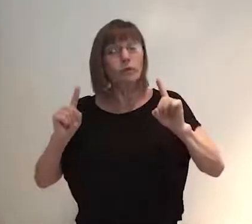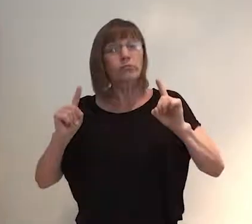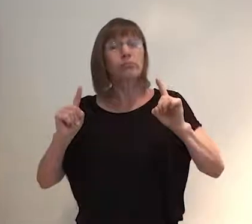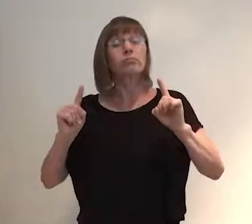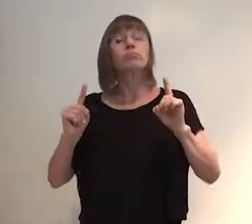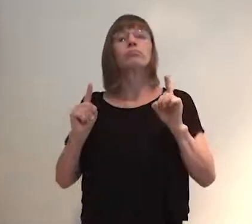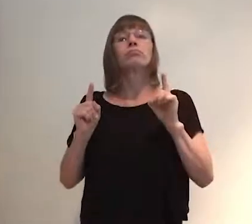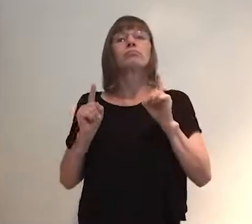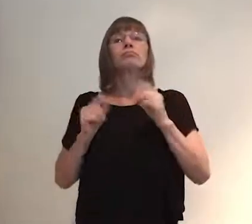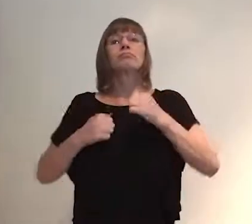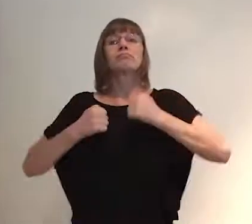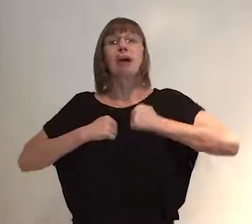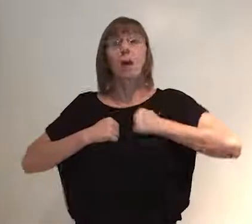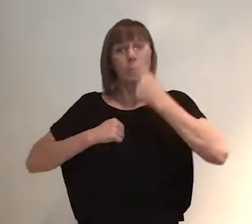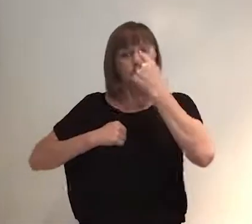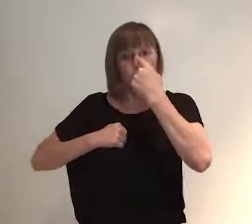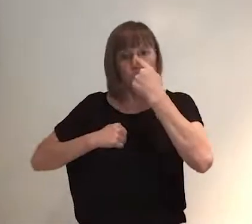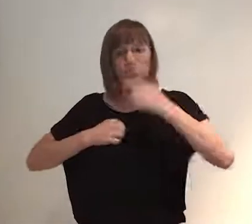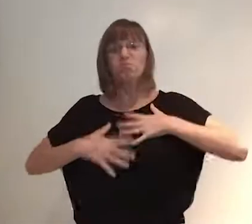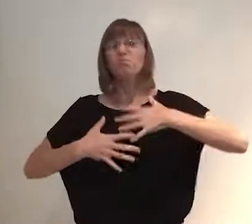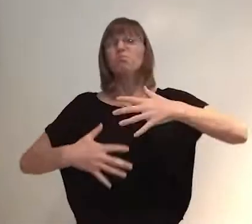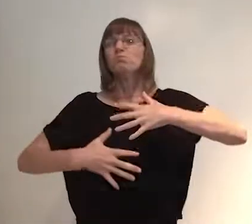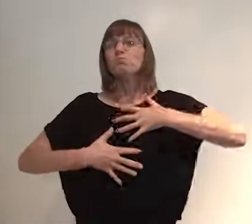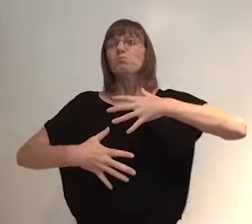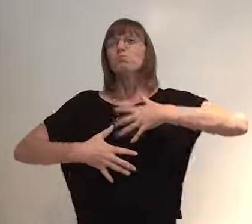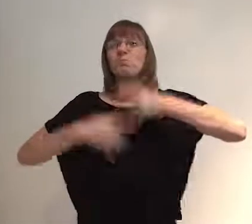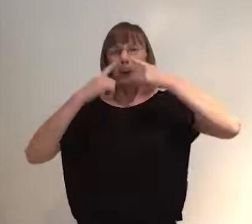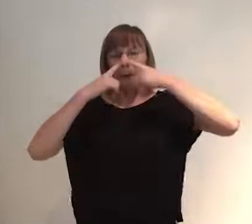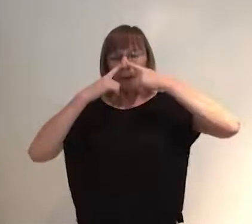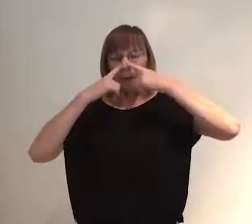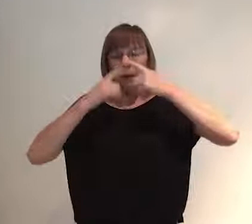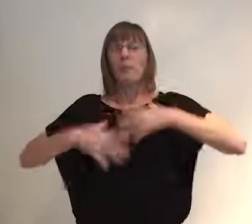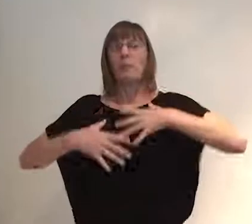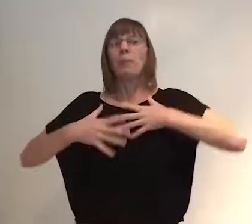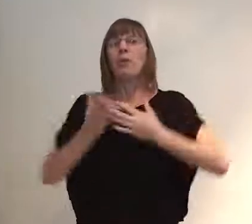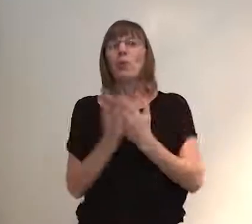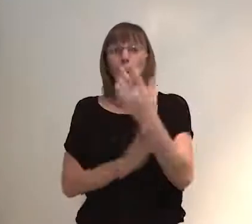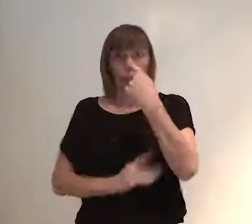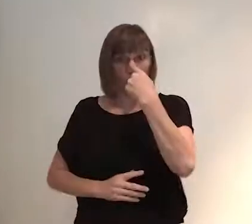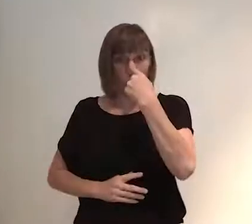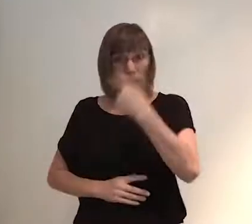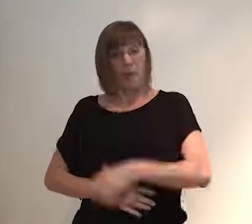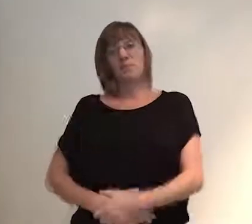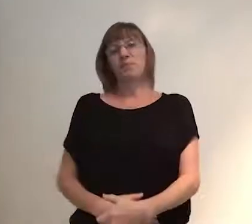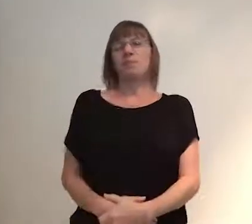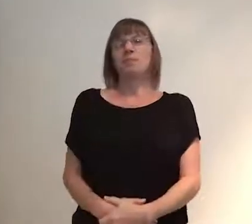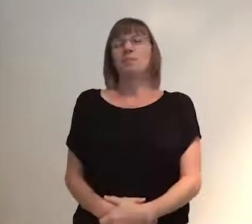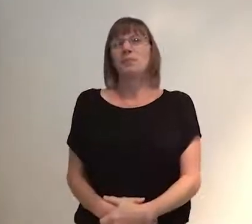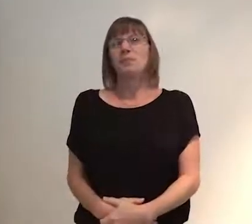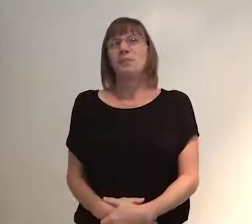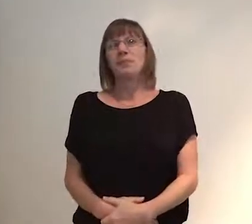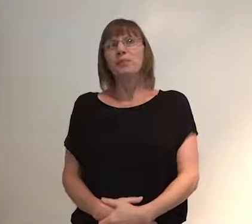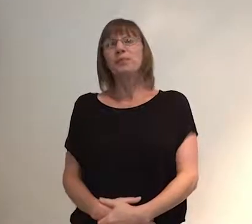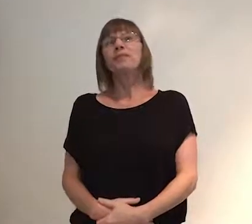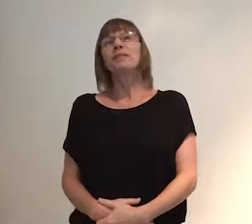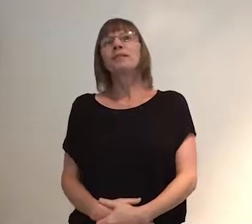focusing our attention around our nostrils where we breathe, and we're breathing through our nose.